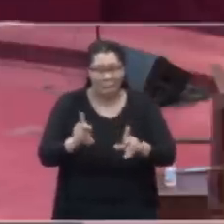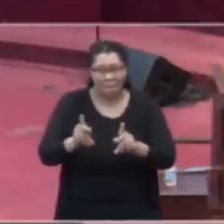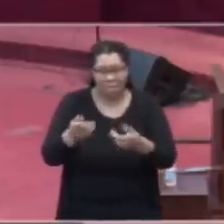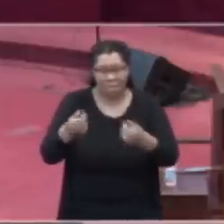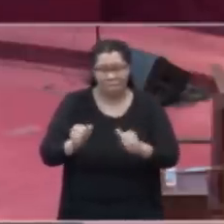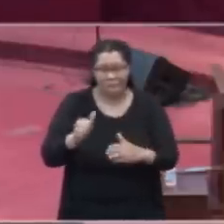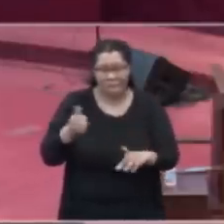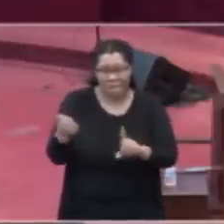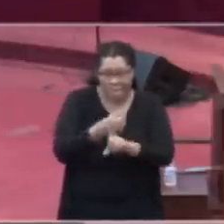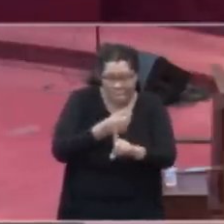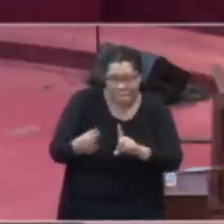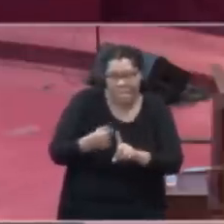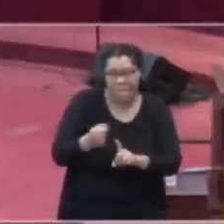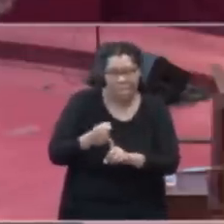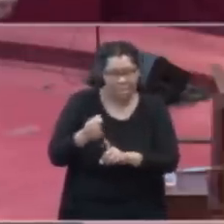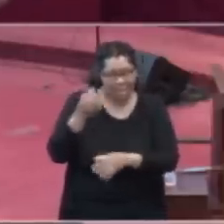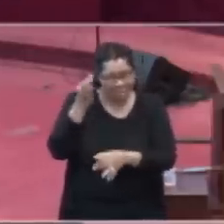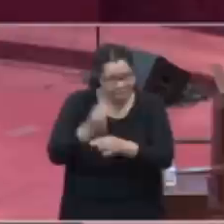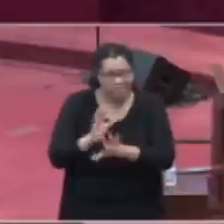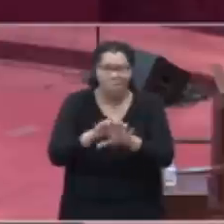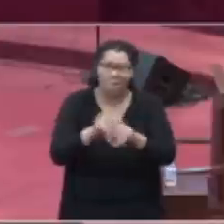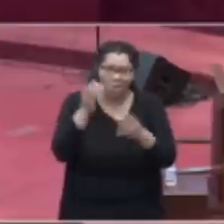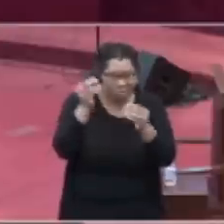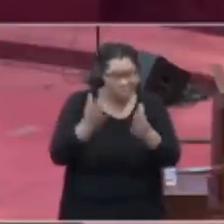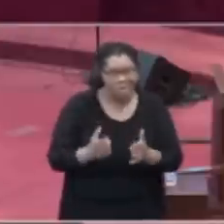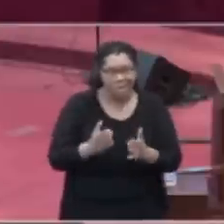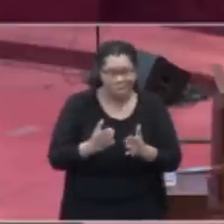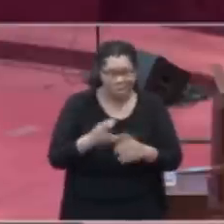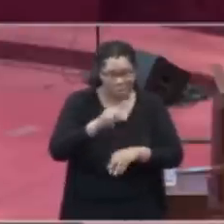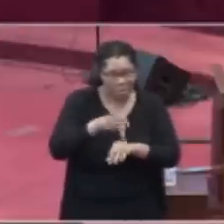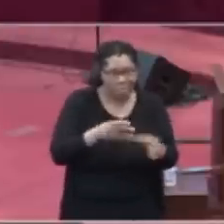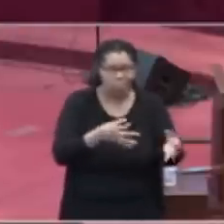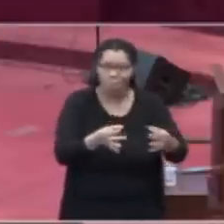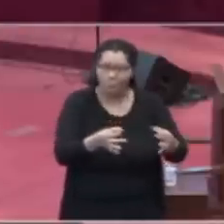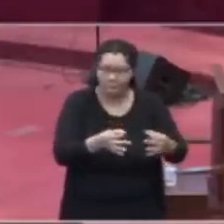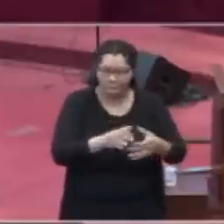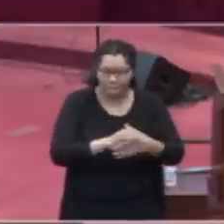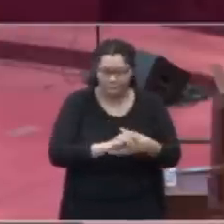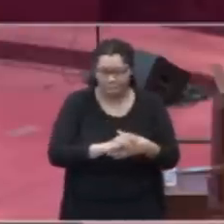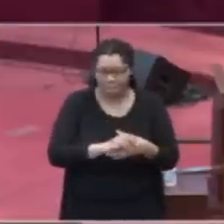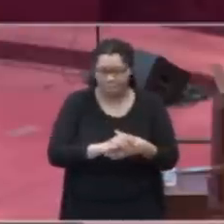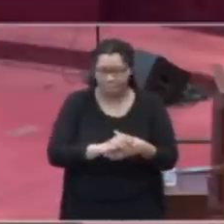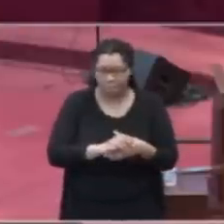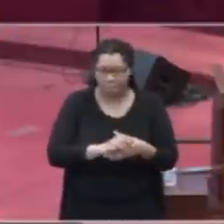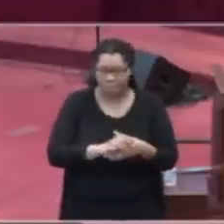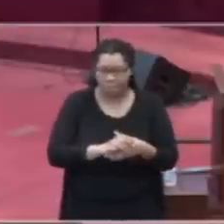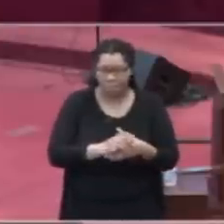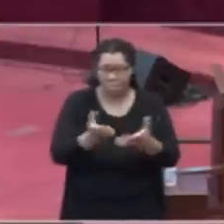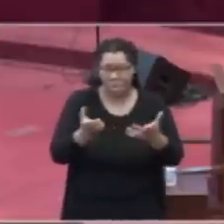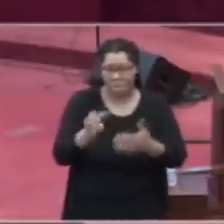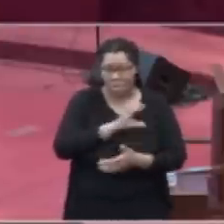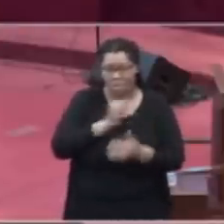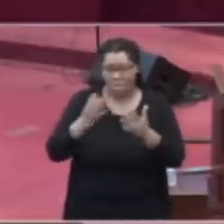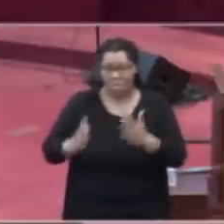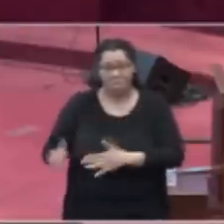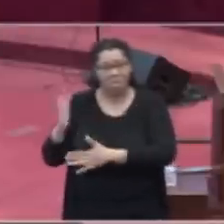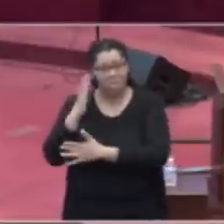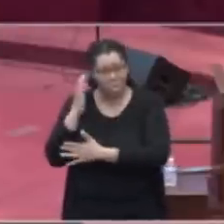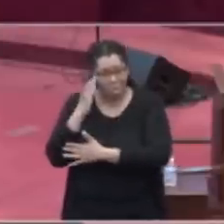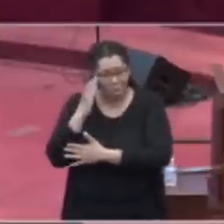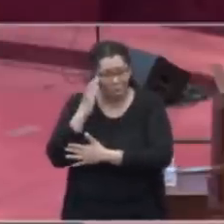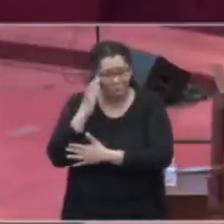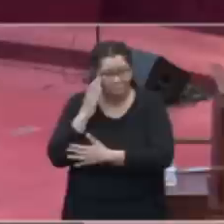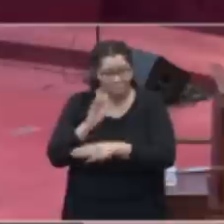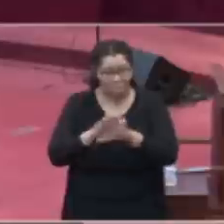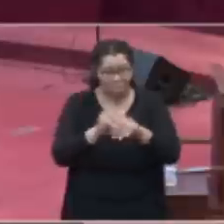the faith, these false teachers as he describes them, he wants saints to know their teaching